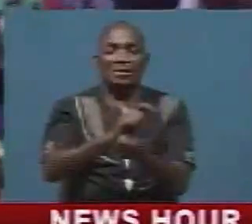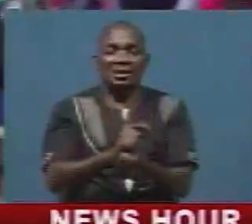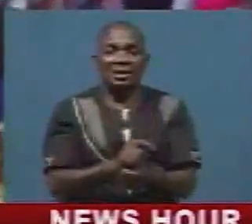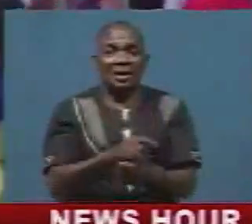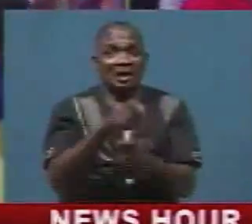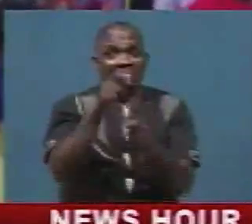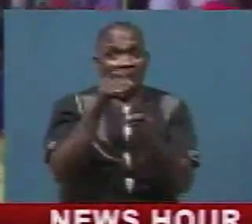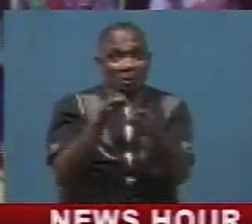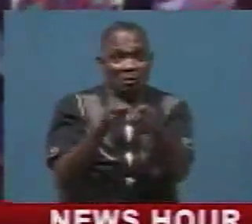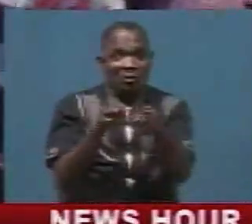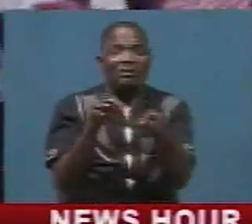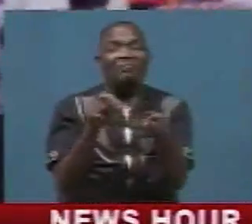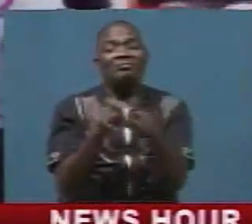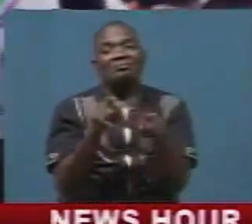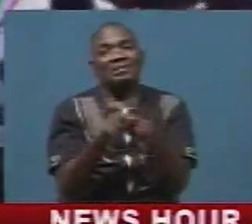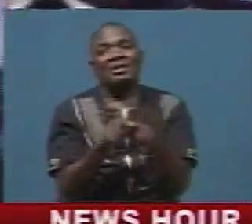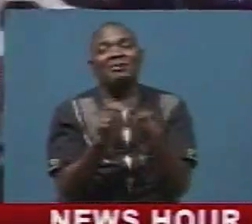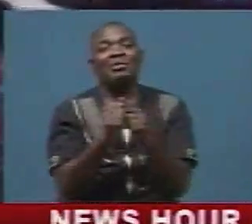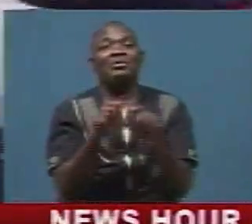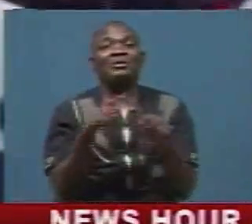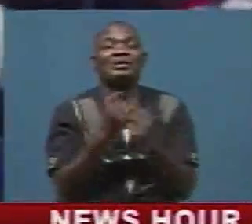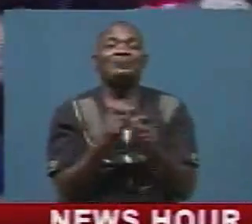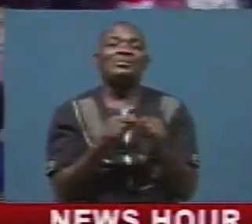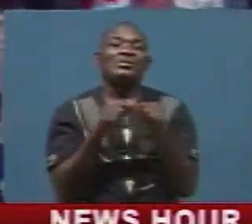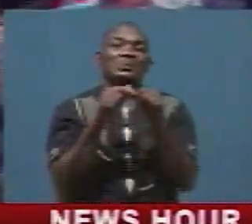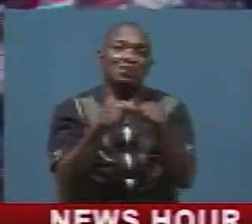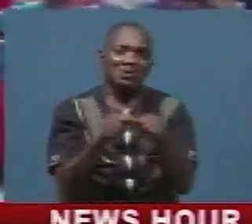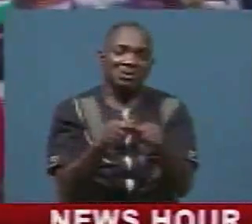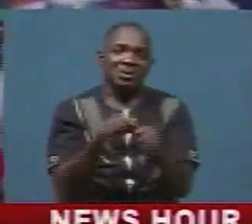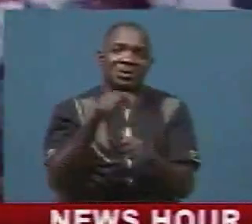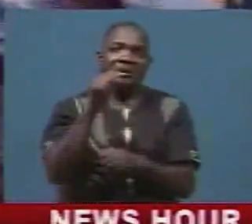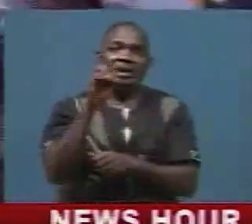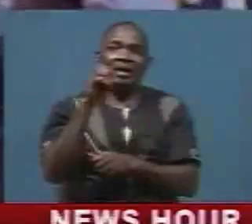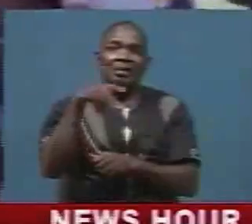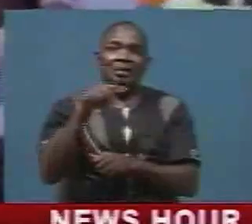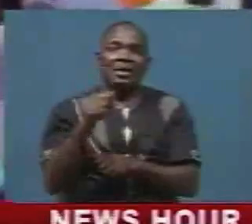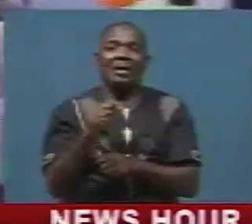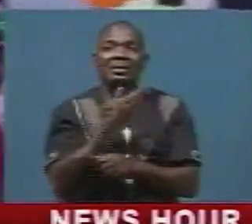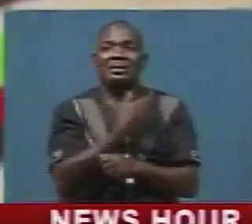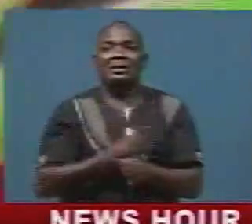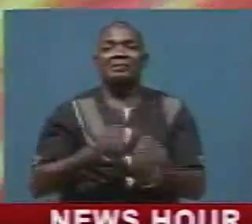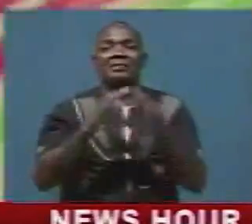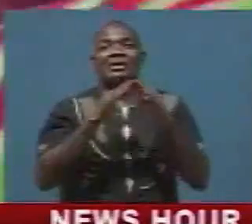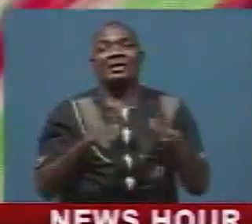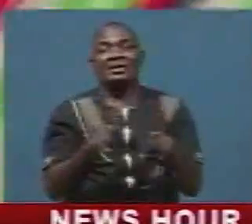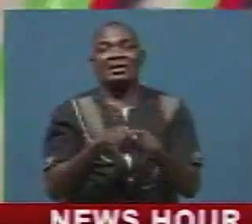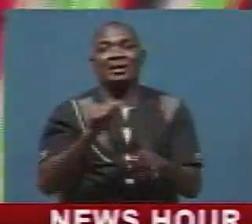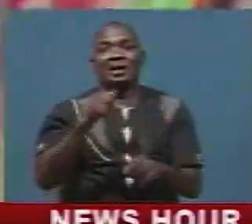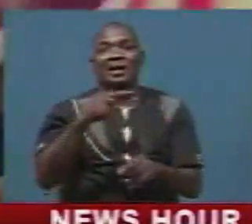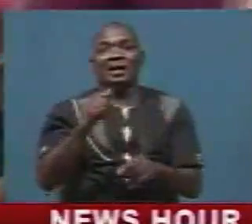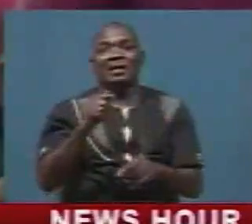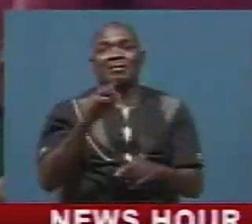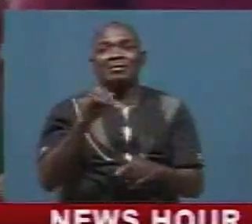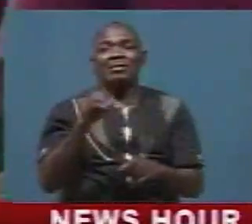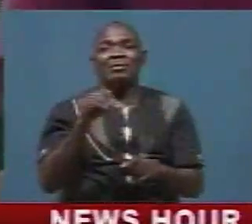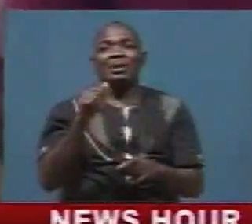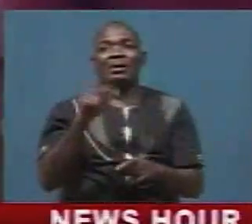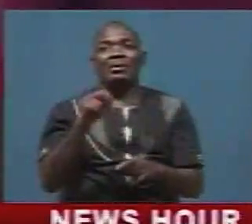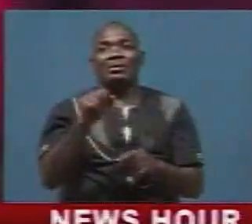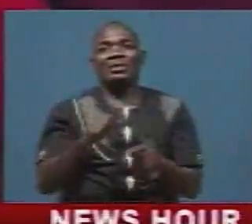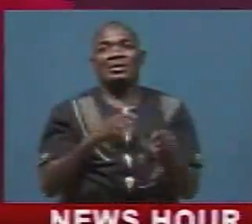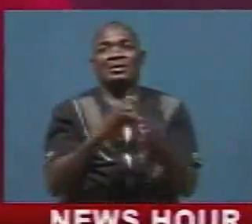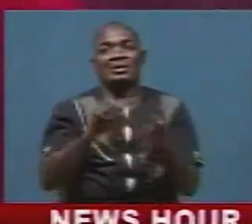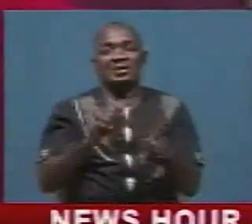Professor Naana Jane Opoku-Agyemang and her team continued to the Tepa Chief's Palace and Ahafo Ano South East